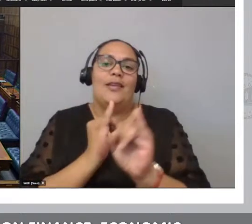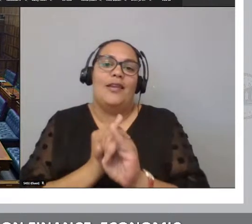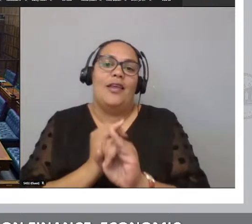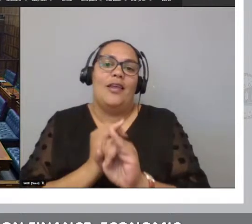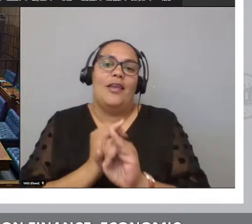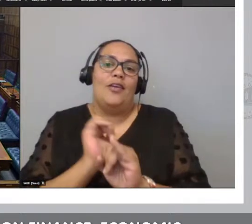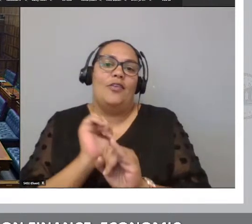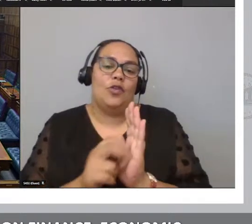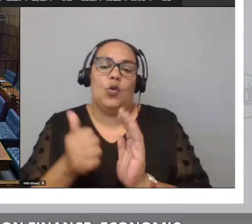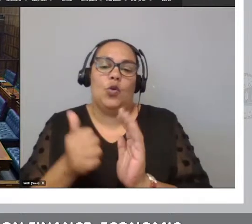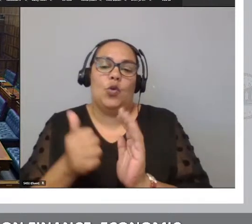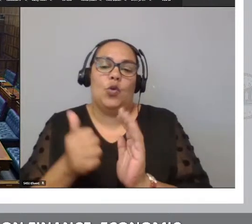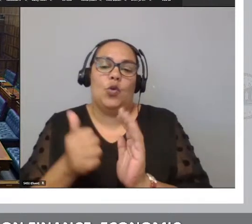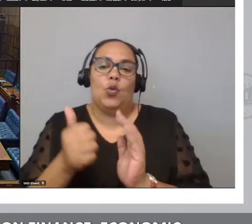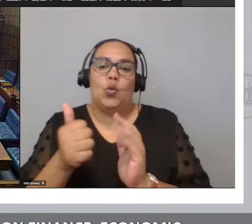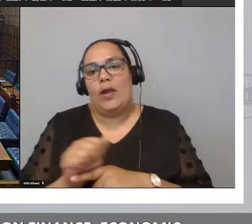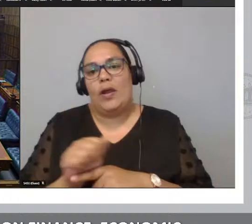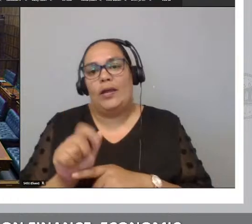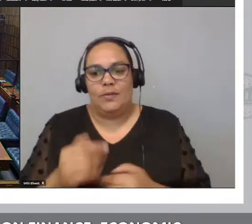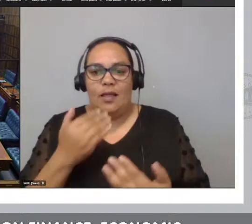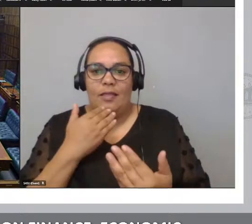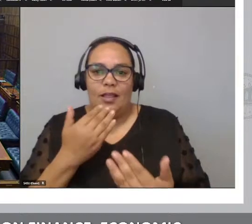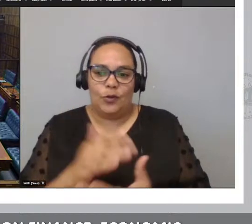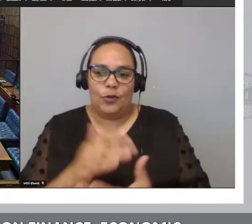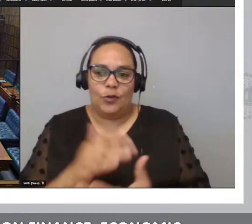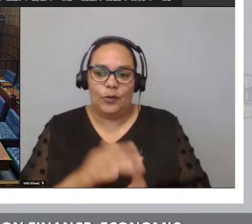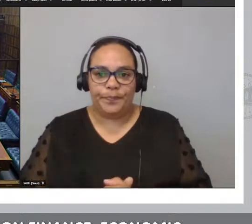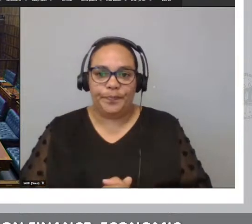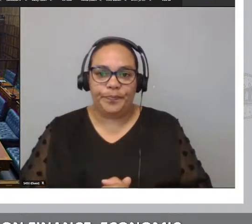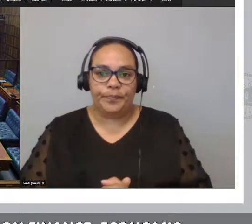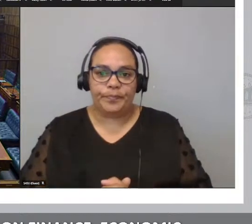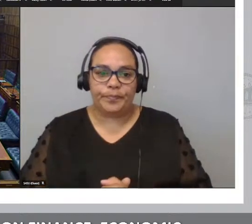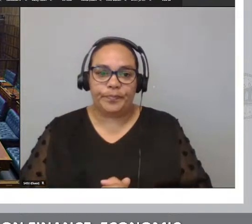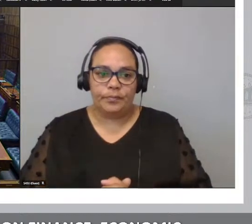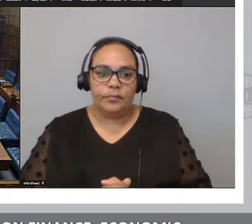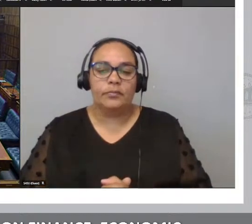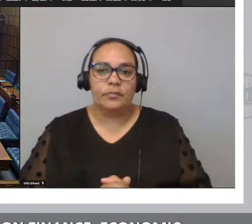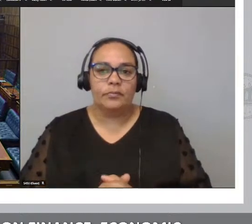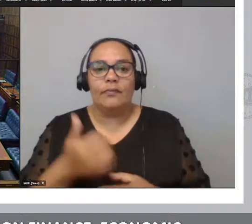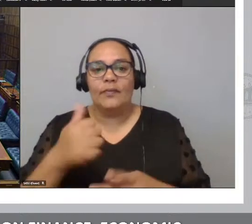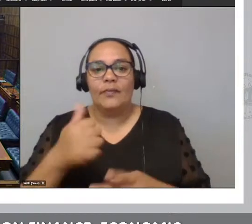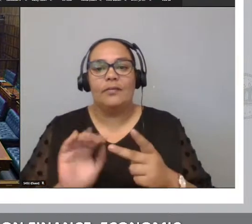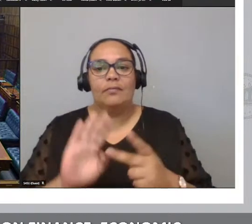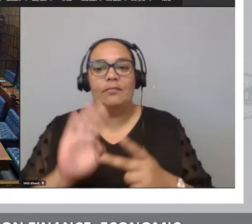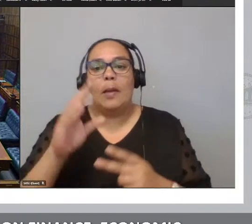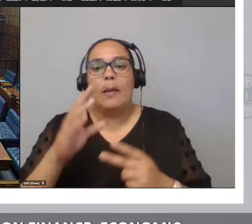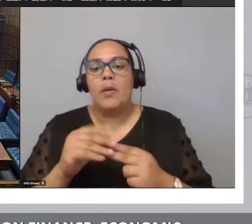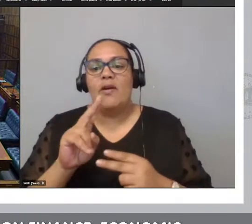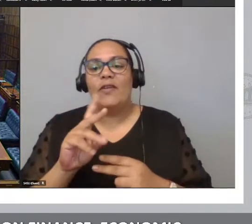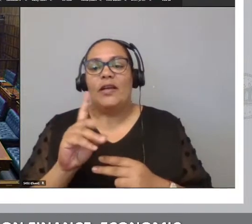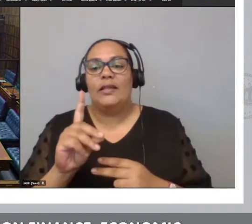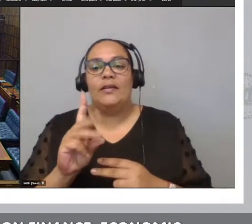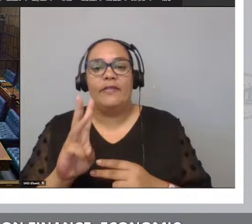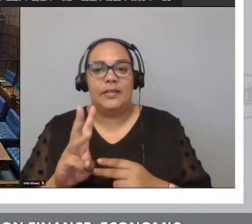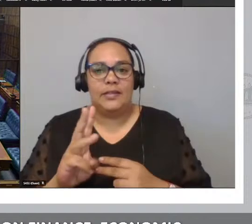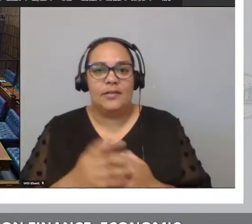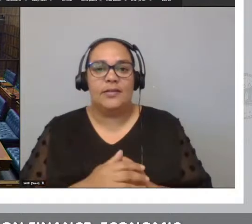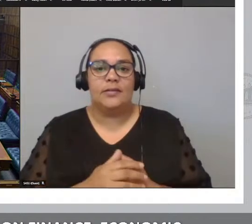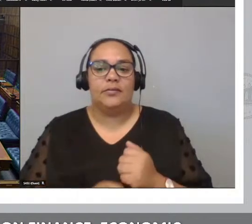practice thank you ma' thank you the next hand I see is from Member fun